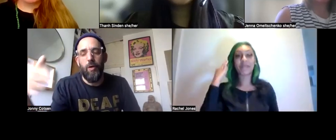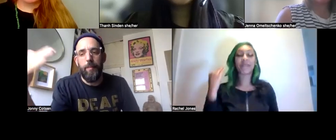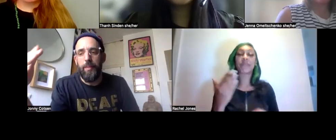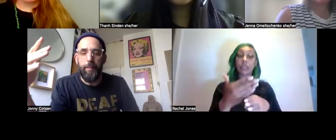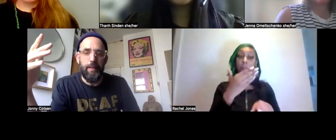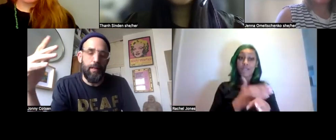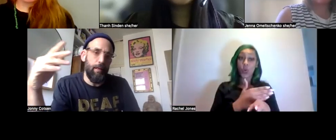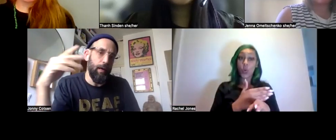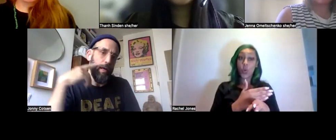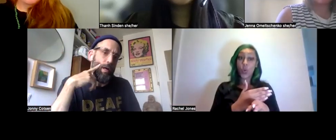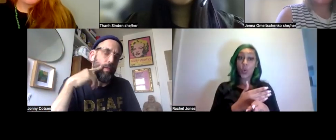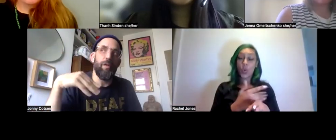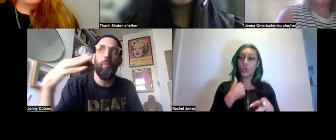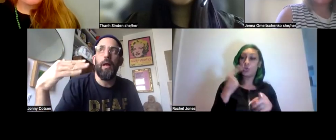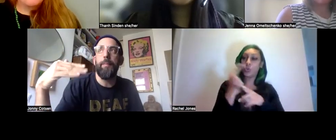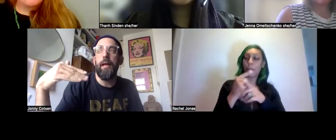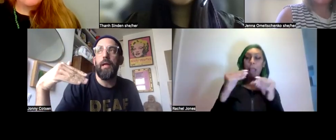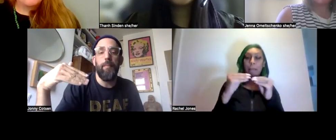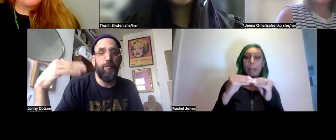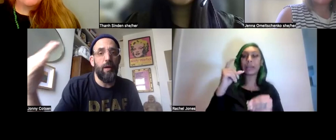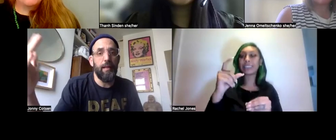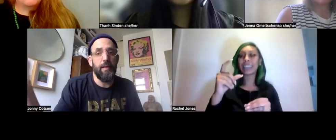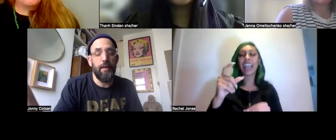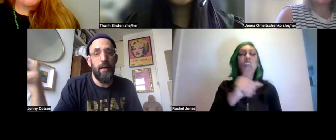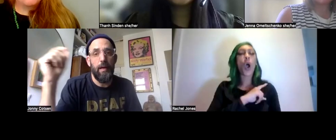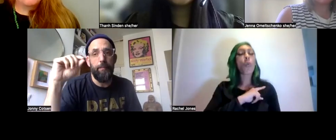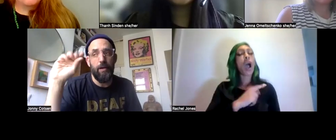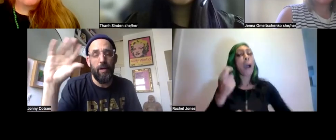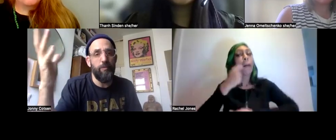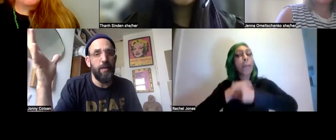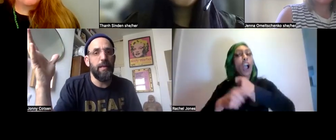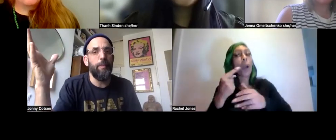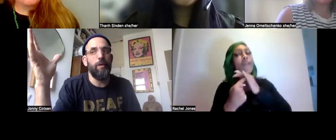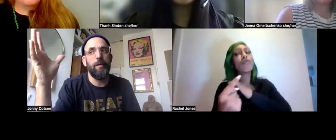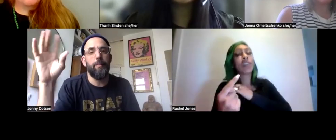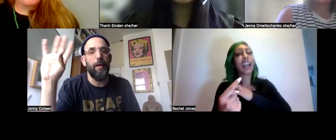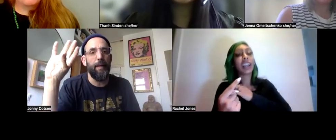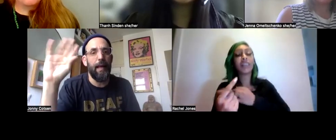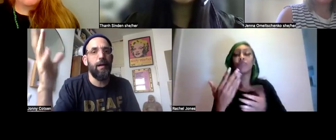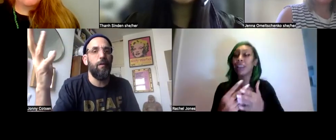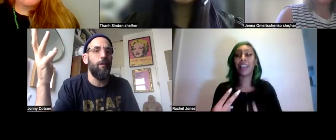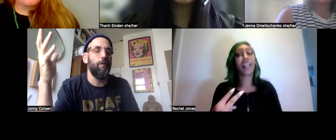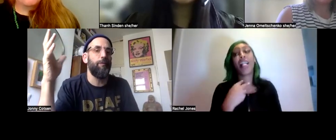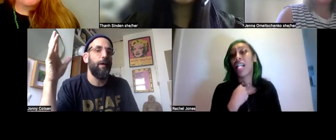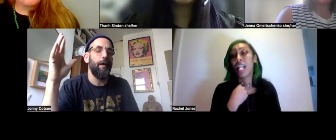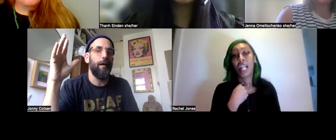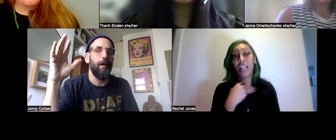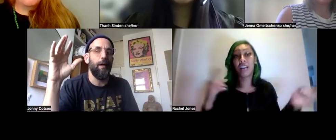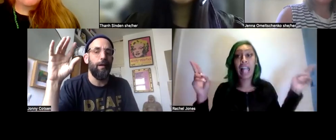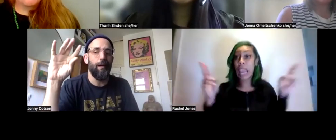Before I talk about the BBT, the reason why I became a freelancer, because I was really disappointed about the lack